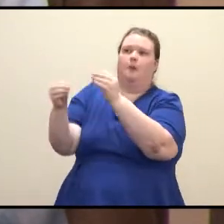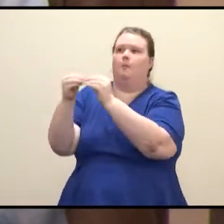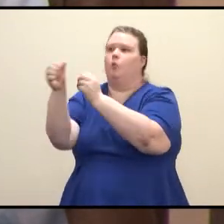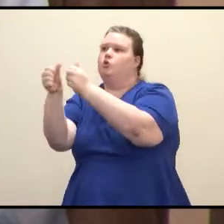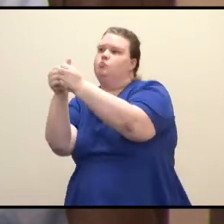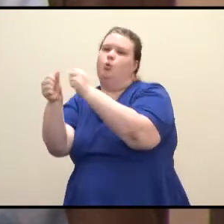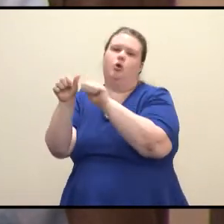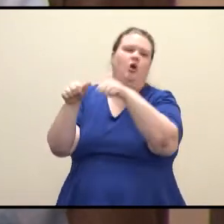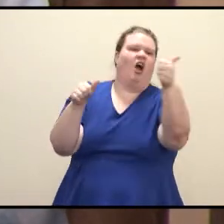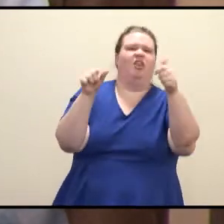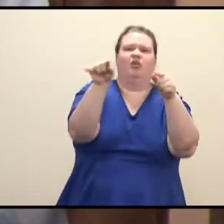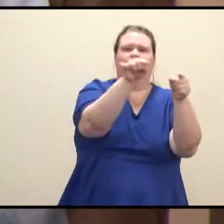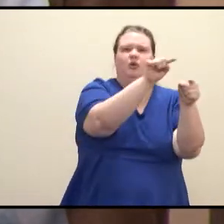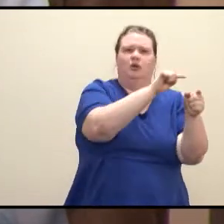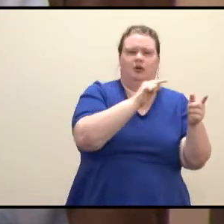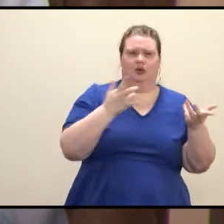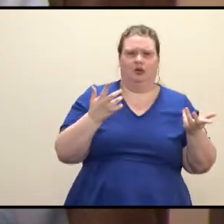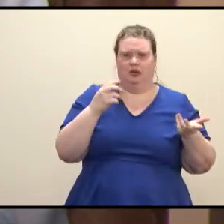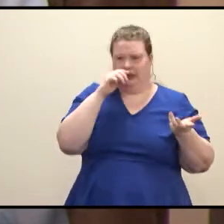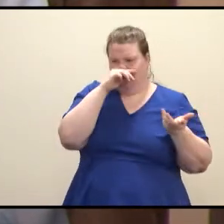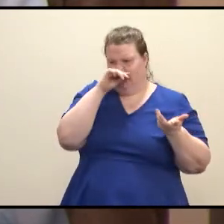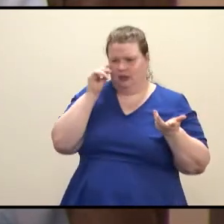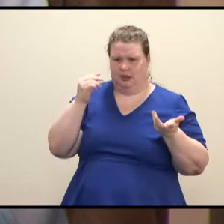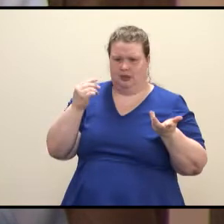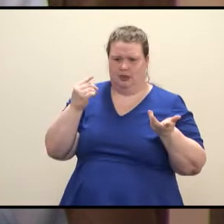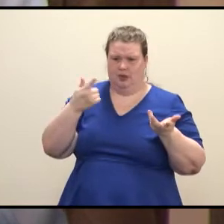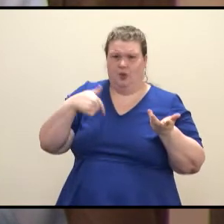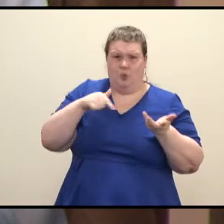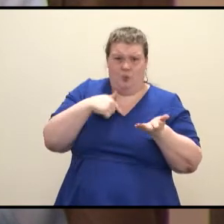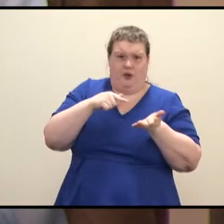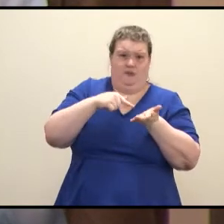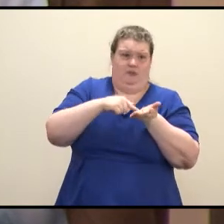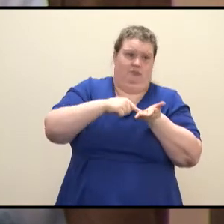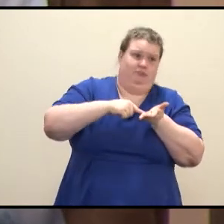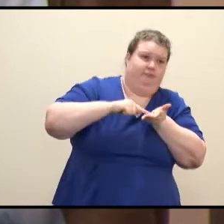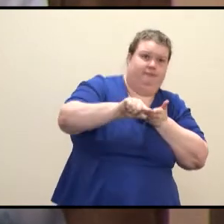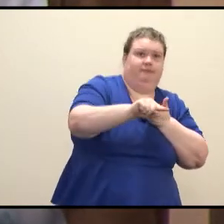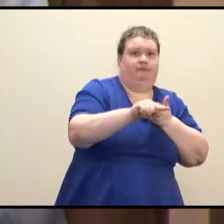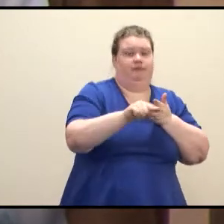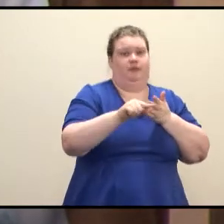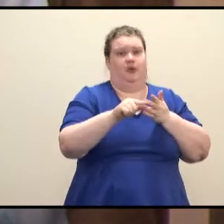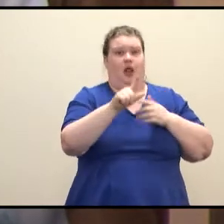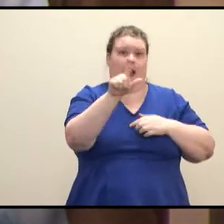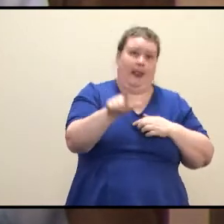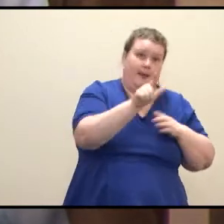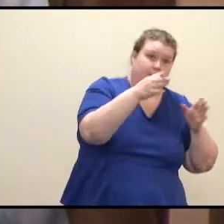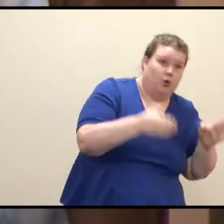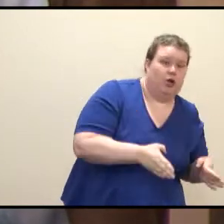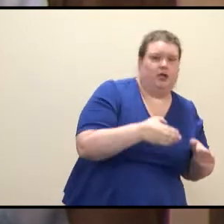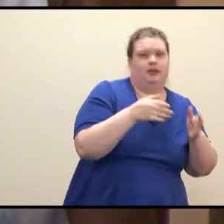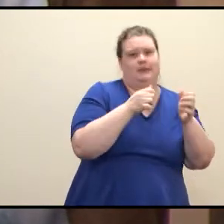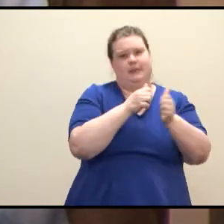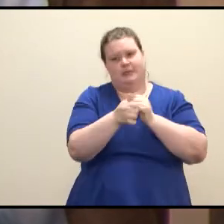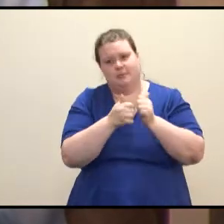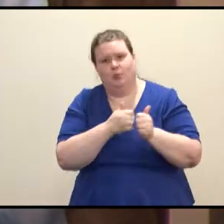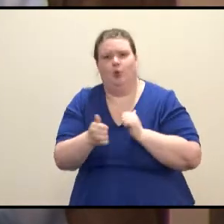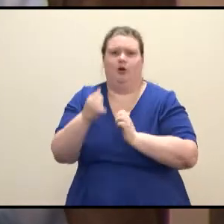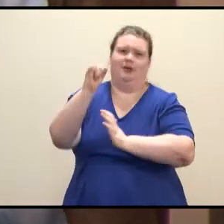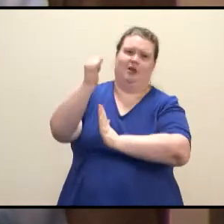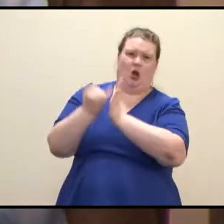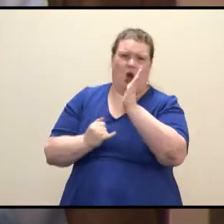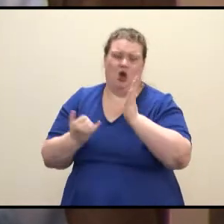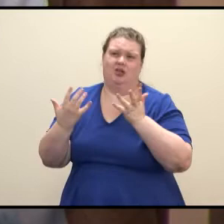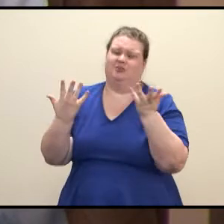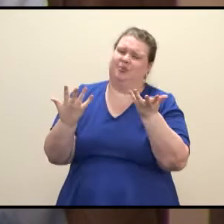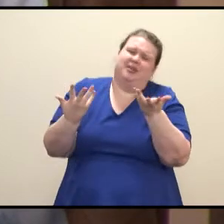of things. I know we've made some big investments in athletics and arts and librarians and all kinds of things, but